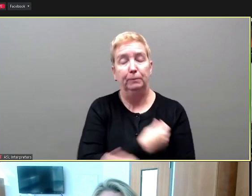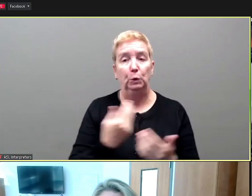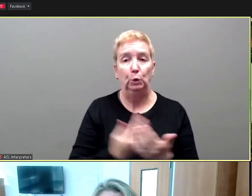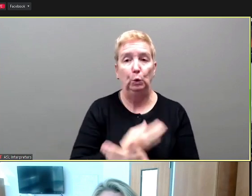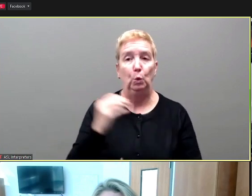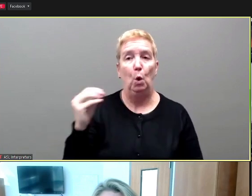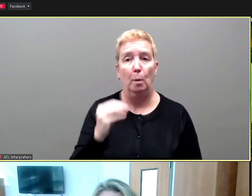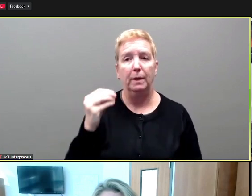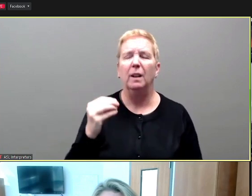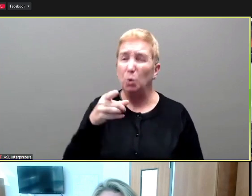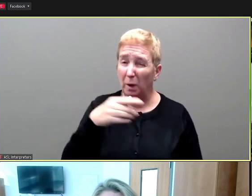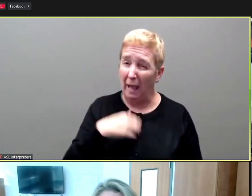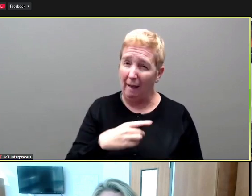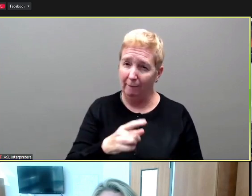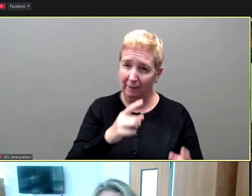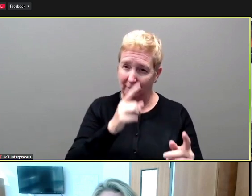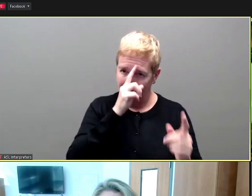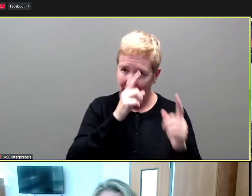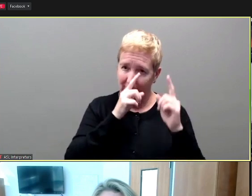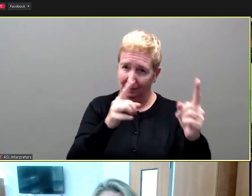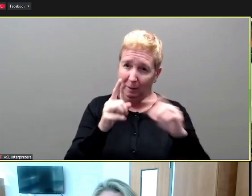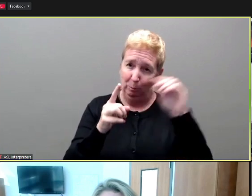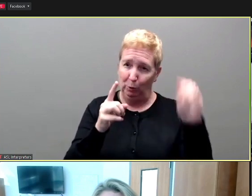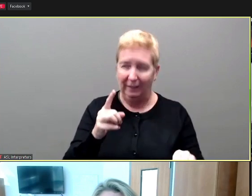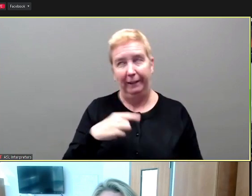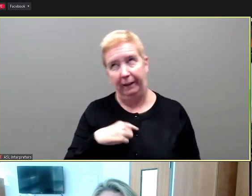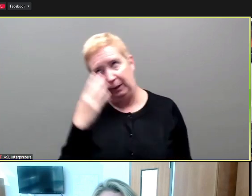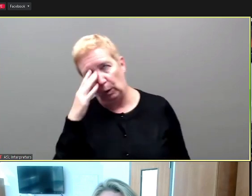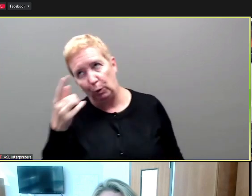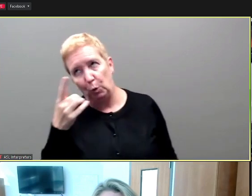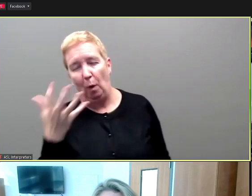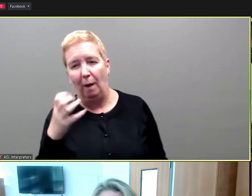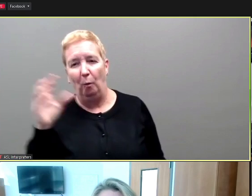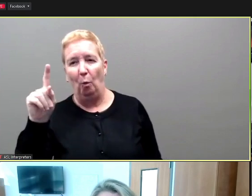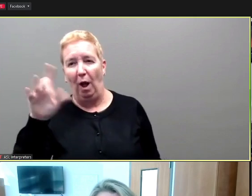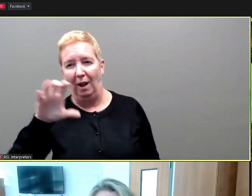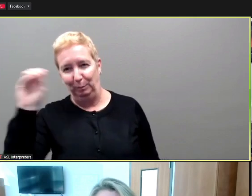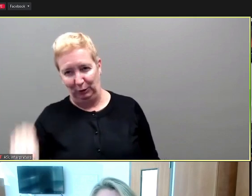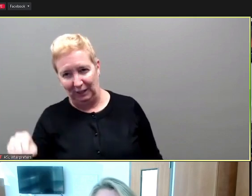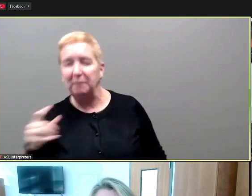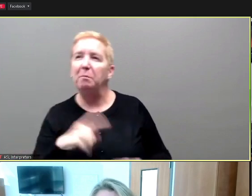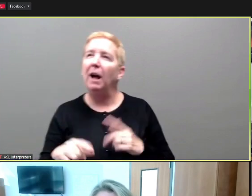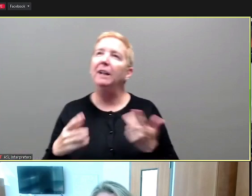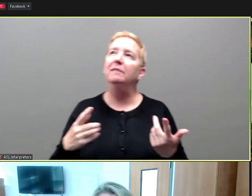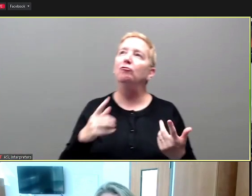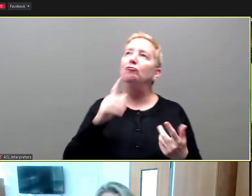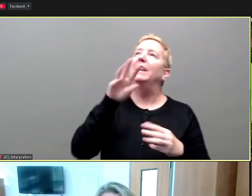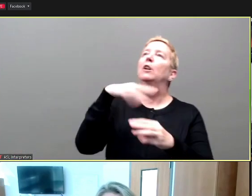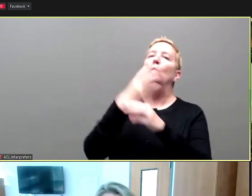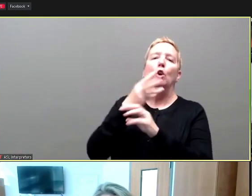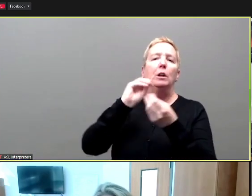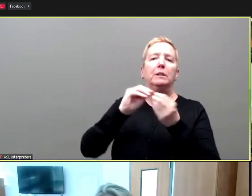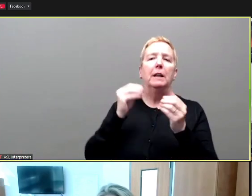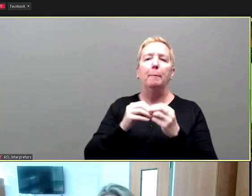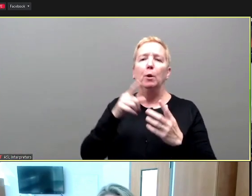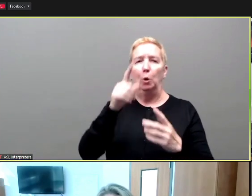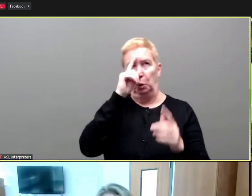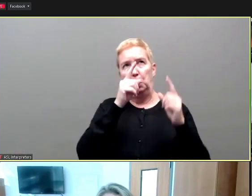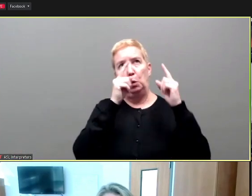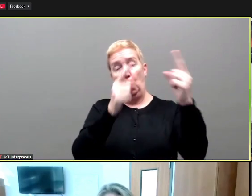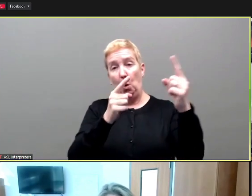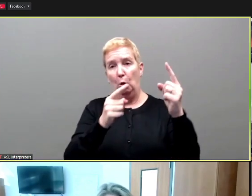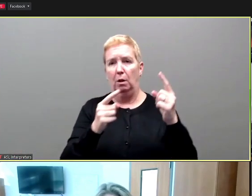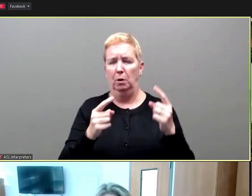I imagine 100 is probably always that, but, is there realistically some sort of number you're shooting for